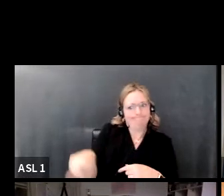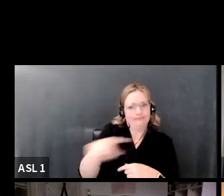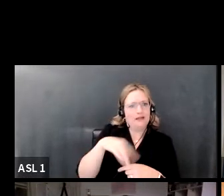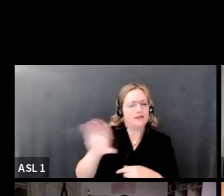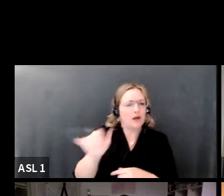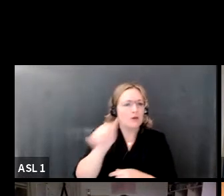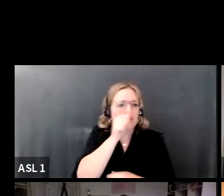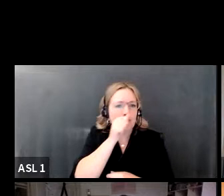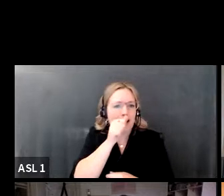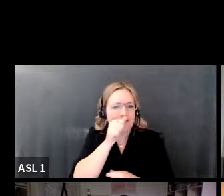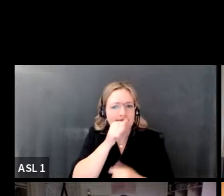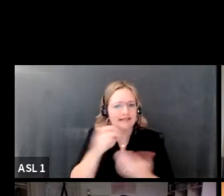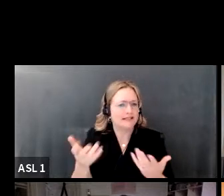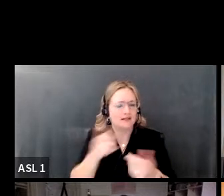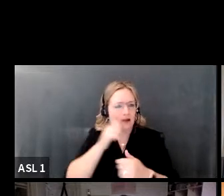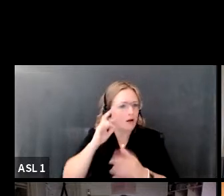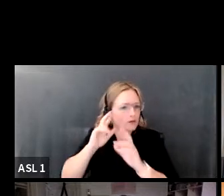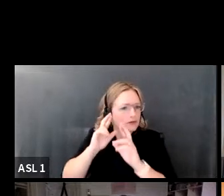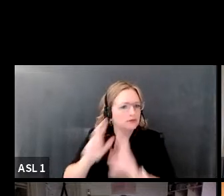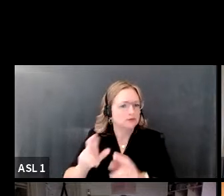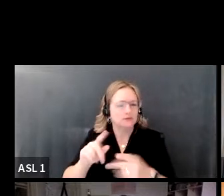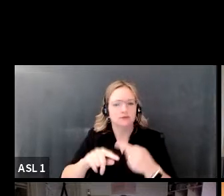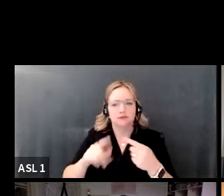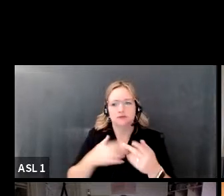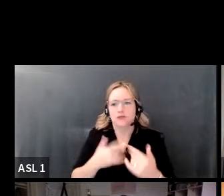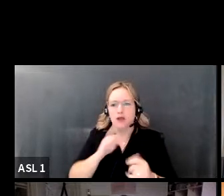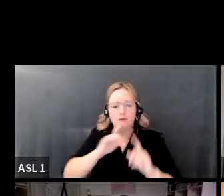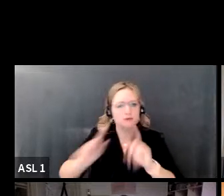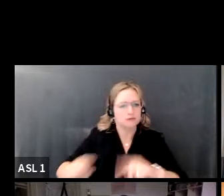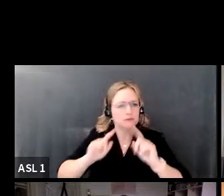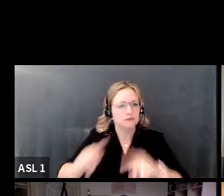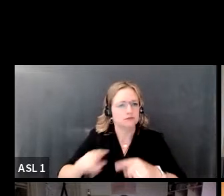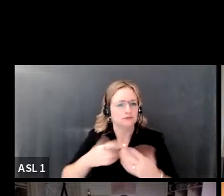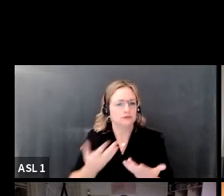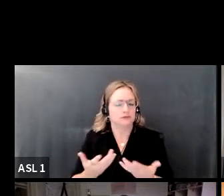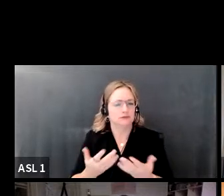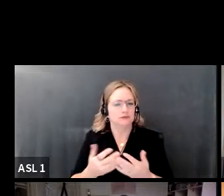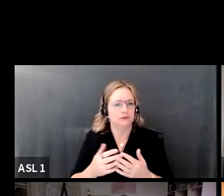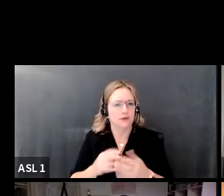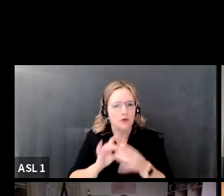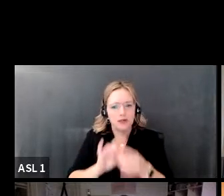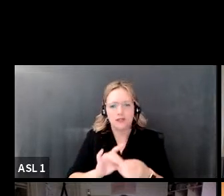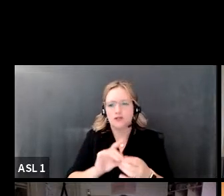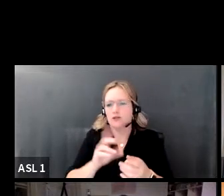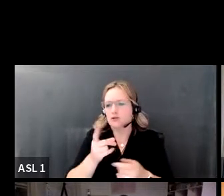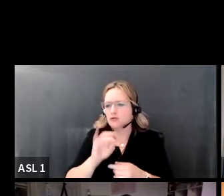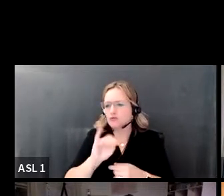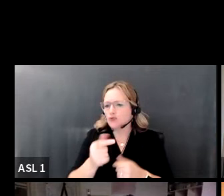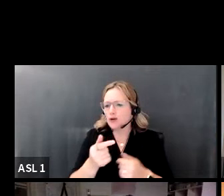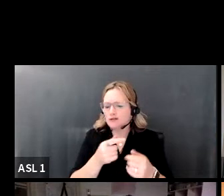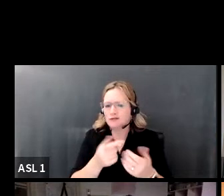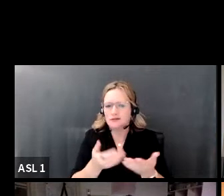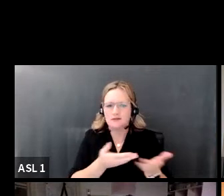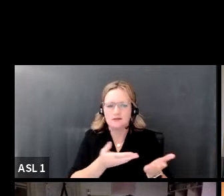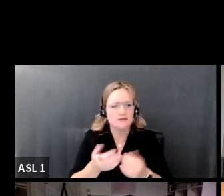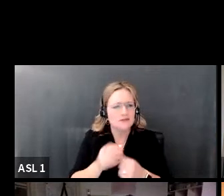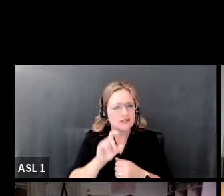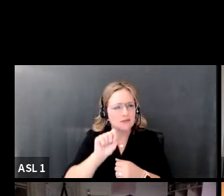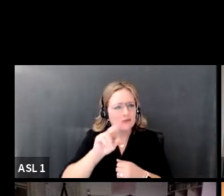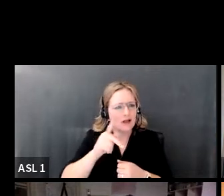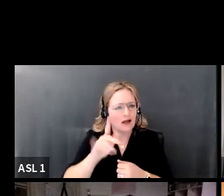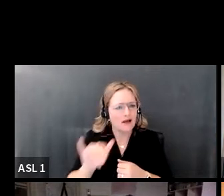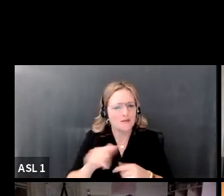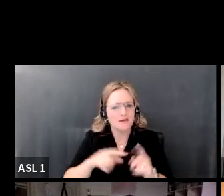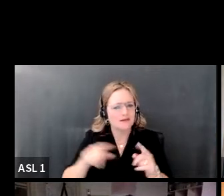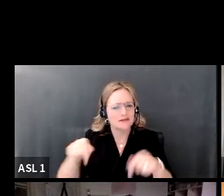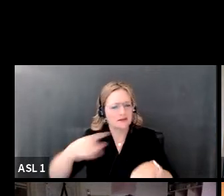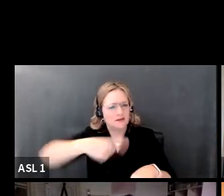about things like its involvement in responding to overdoses caused by the toxic drug supply but services in this city constantly stretched thin